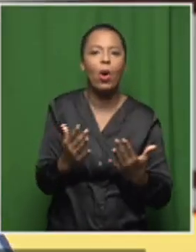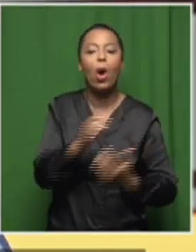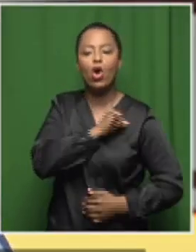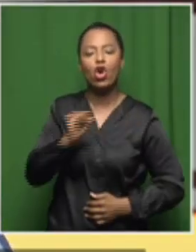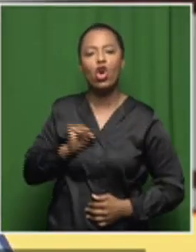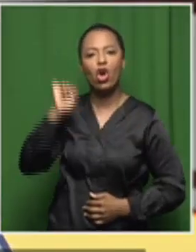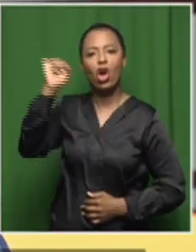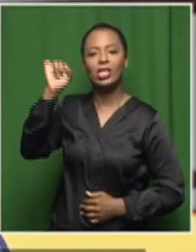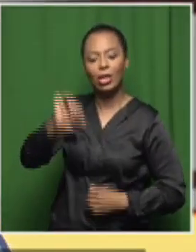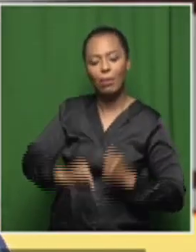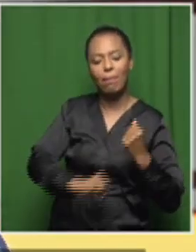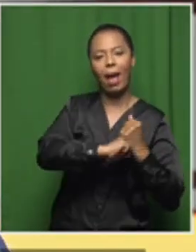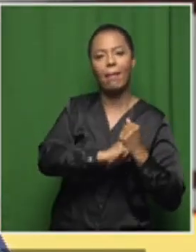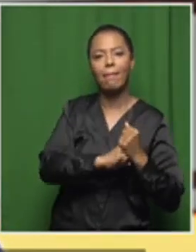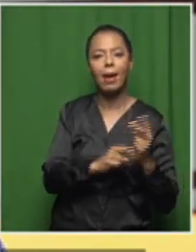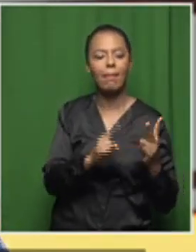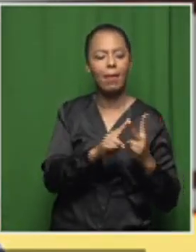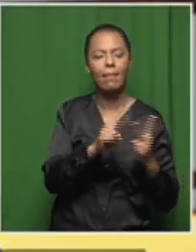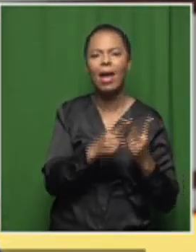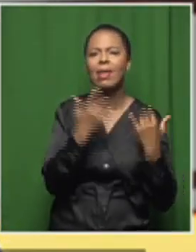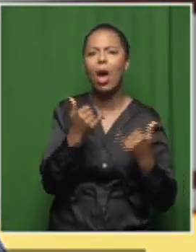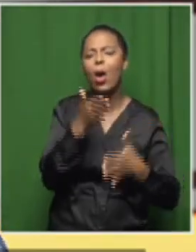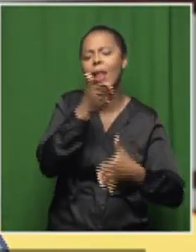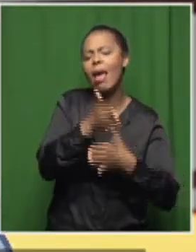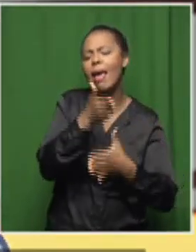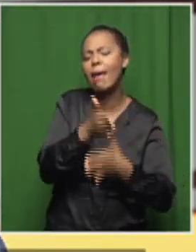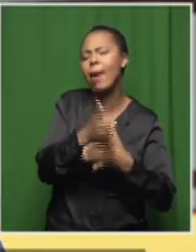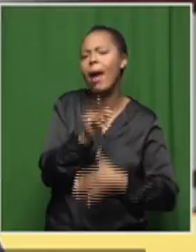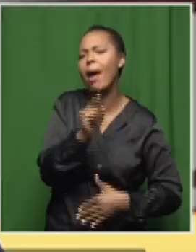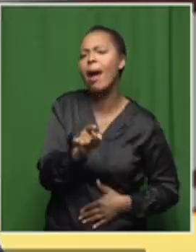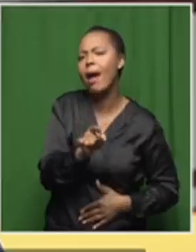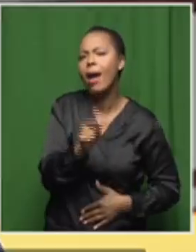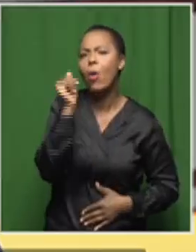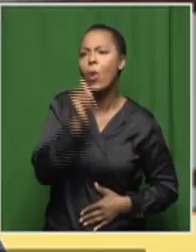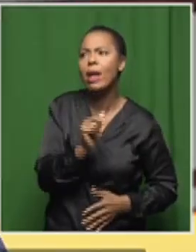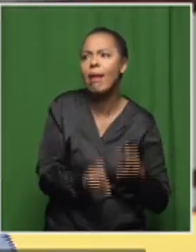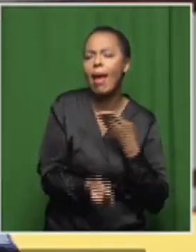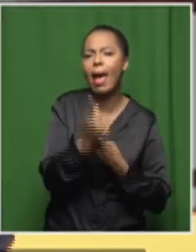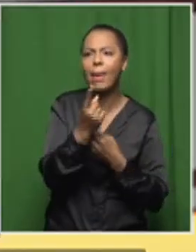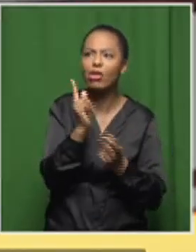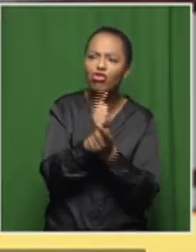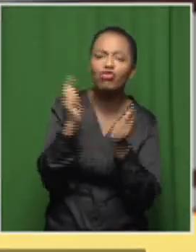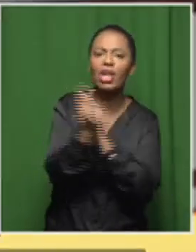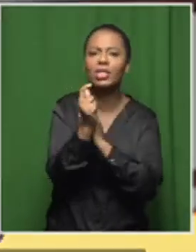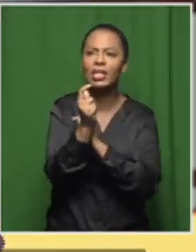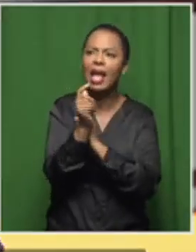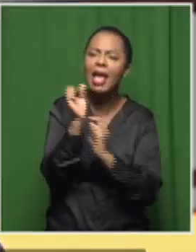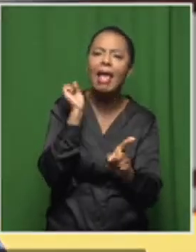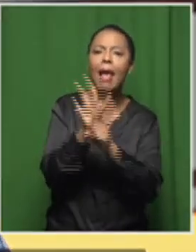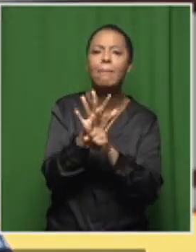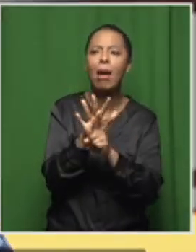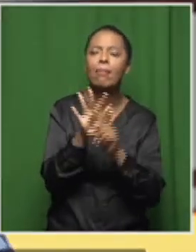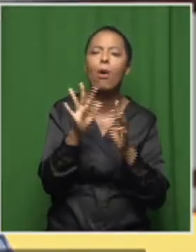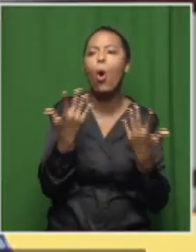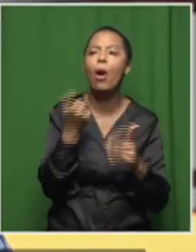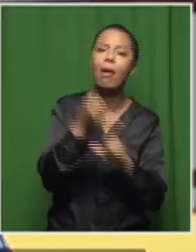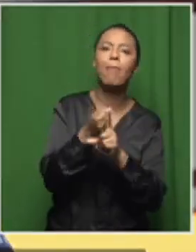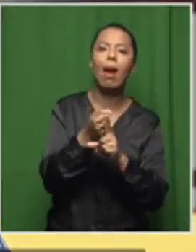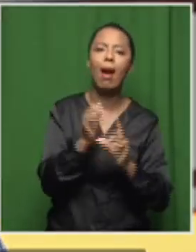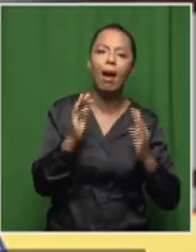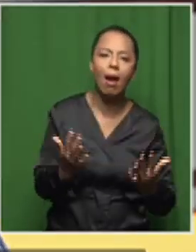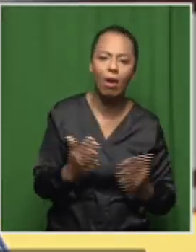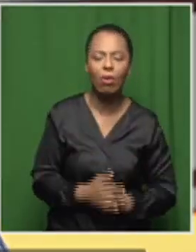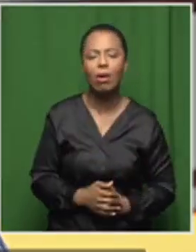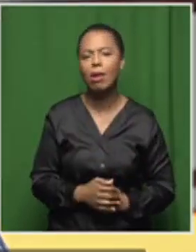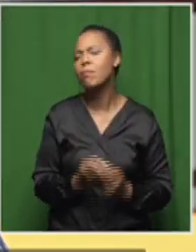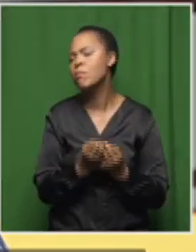And the question is, what happens to labor during this transition? And she'll answer some of those questions. I'm also looking very much forward to so many other